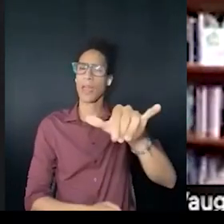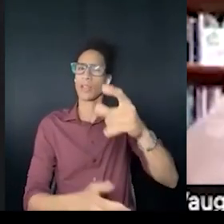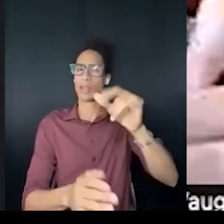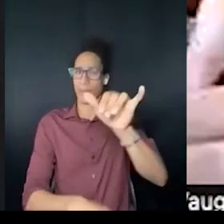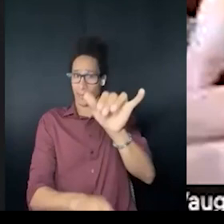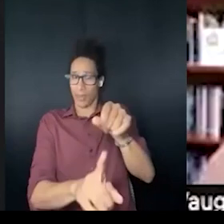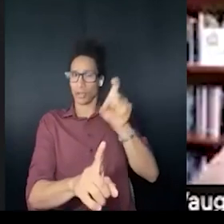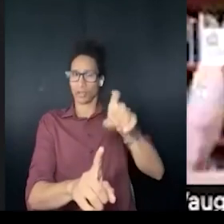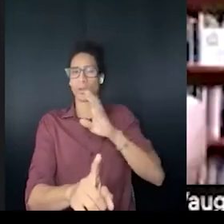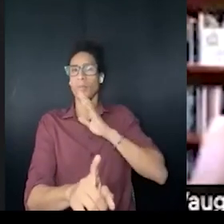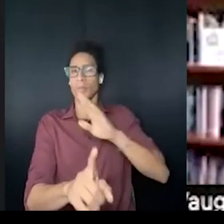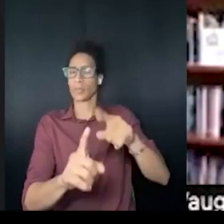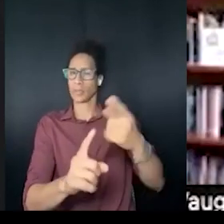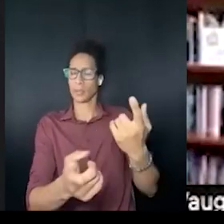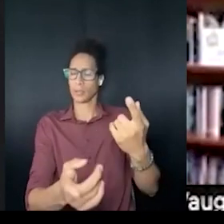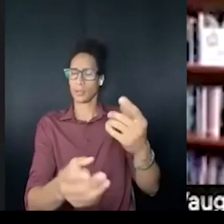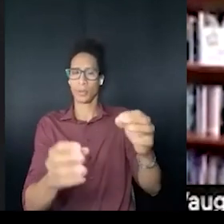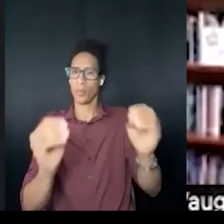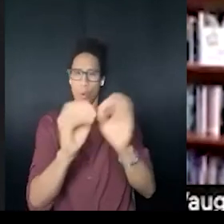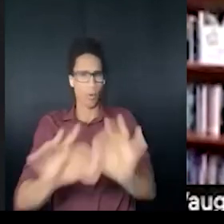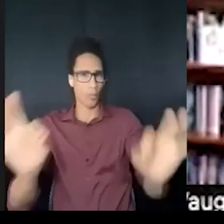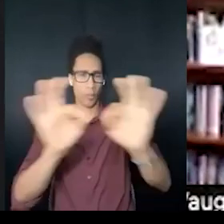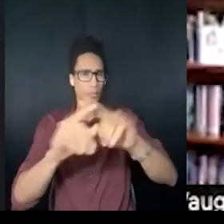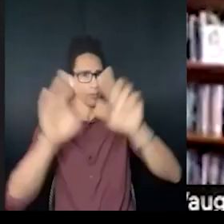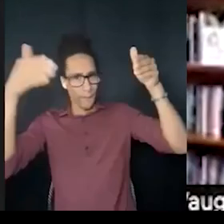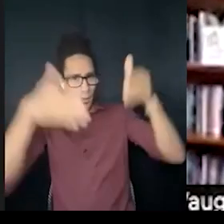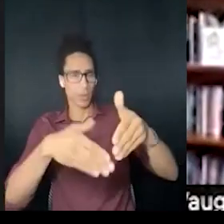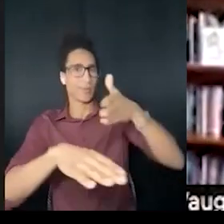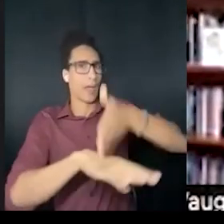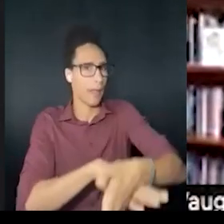to continue to grow and better yourself, and so that